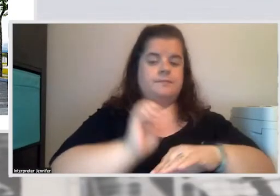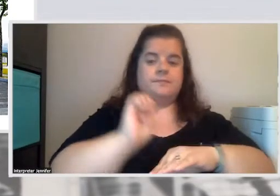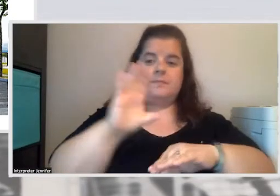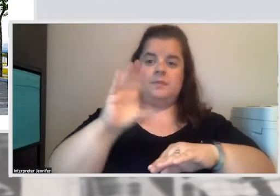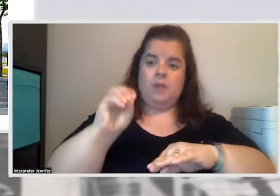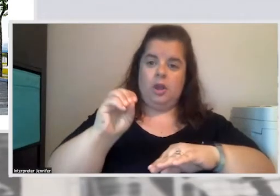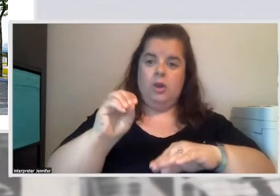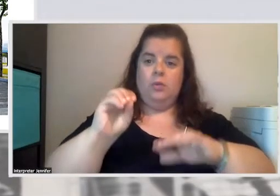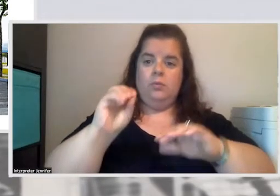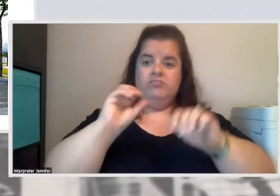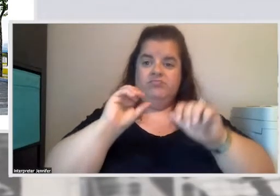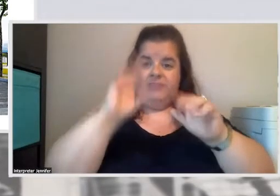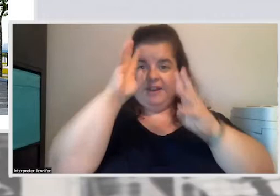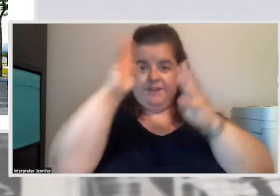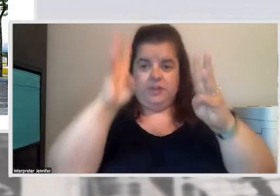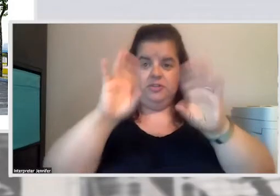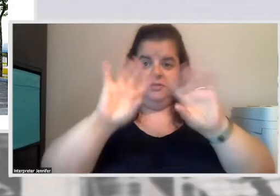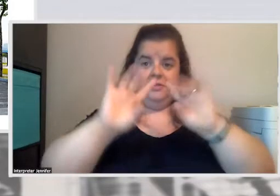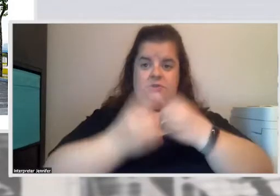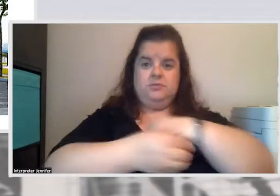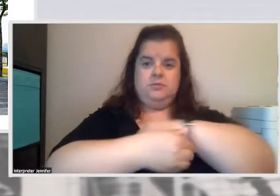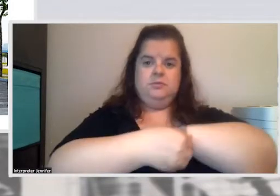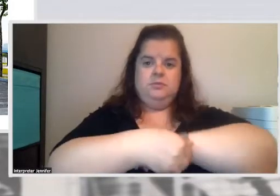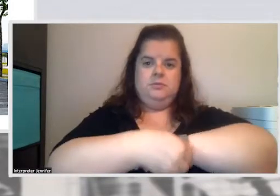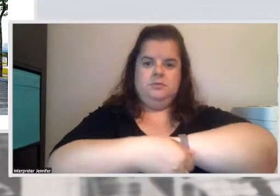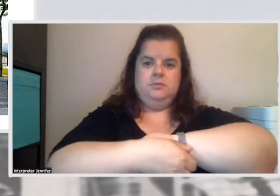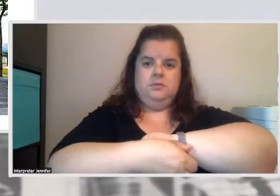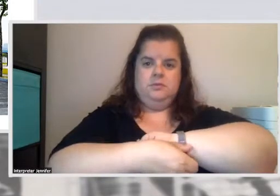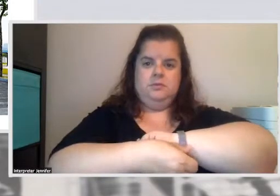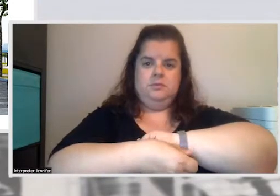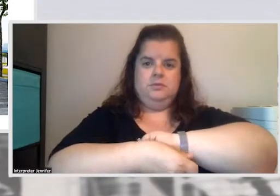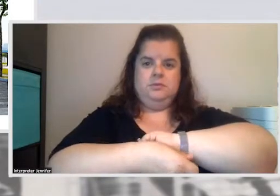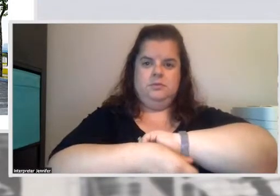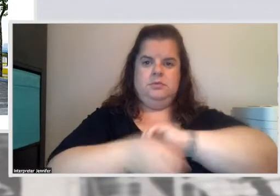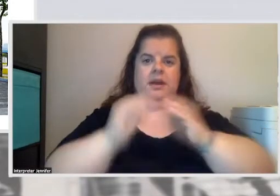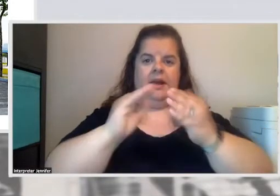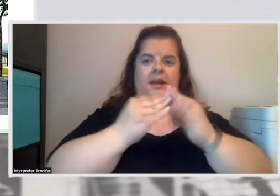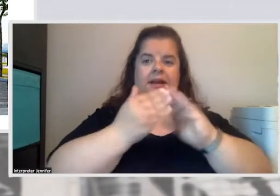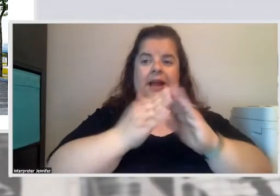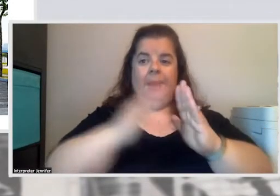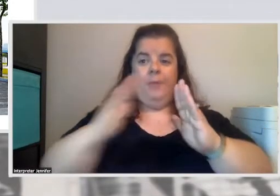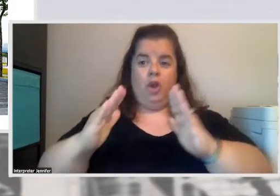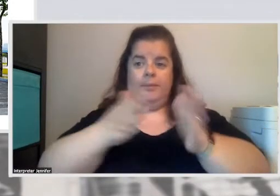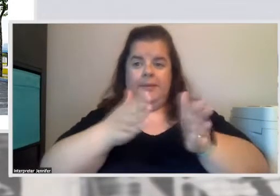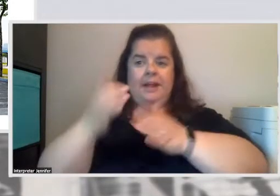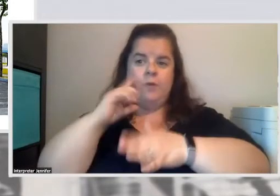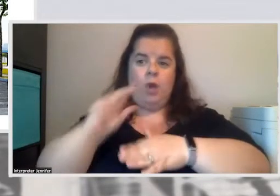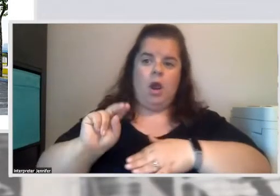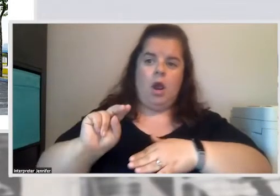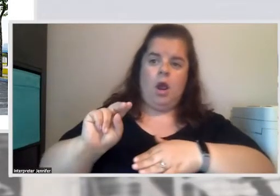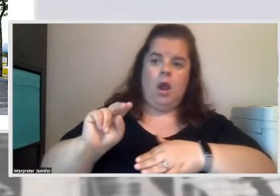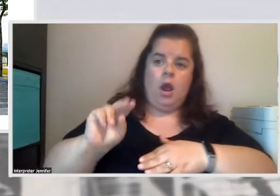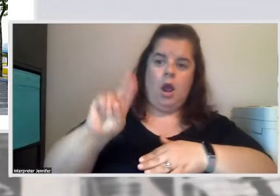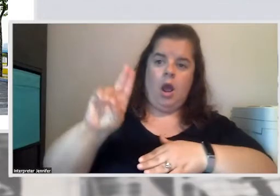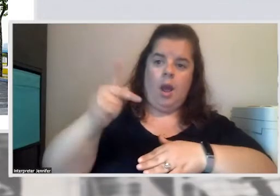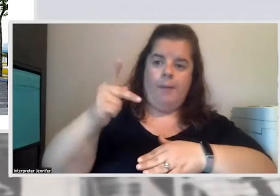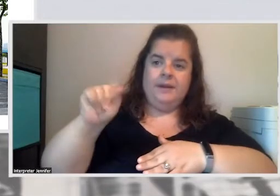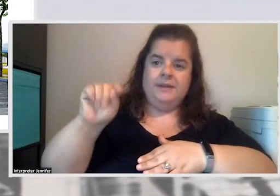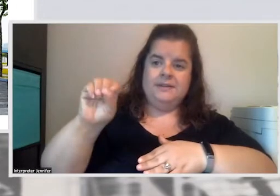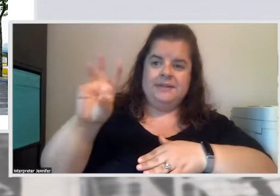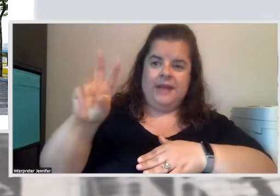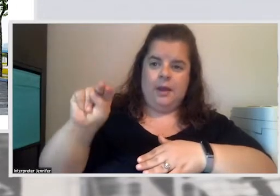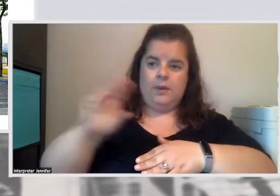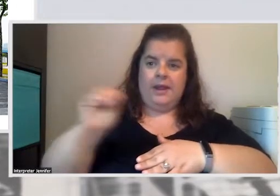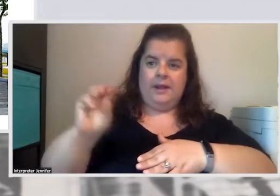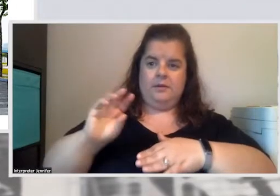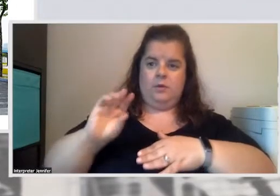Innovation District, which is a neighborhood plan in the Uptown and West Oakland neighborhoods. And so in that